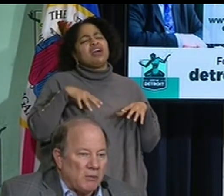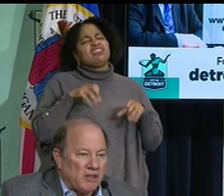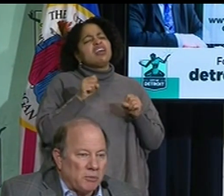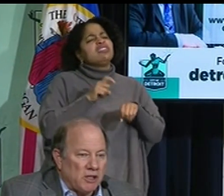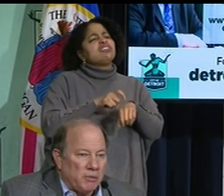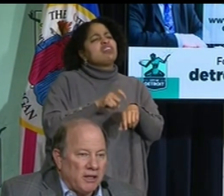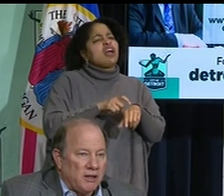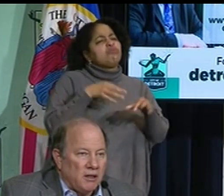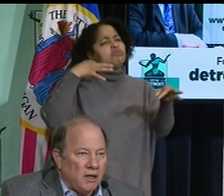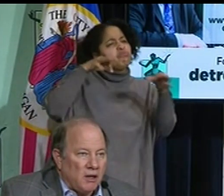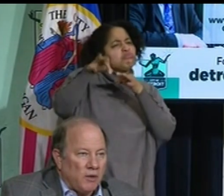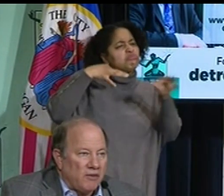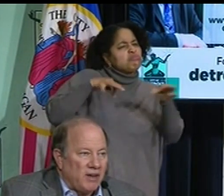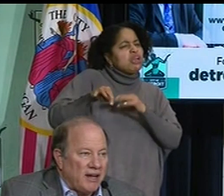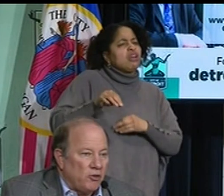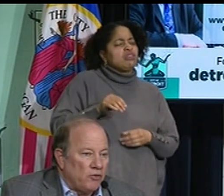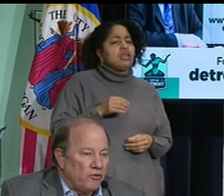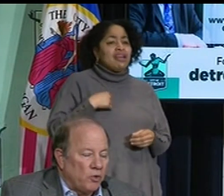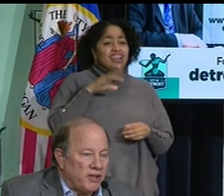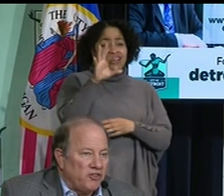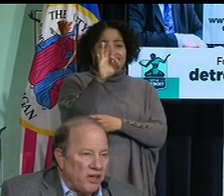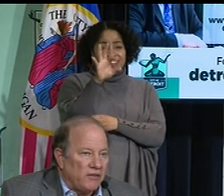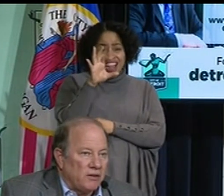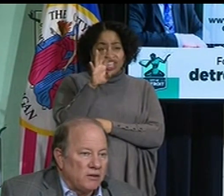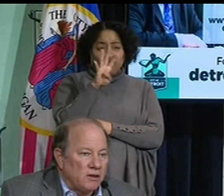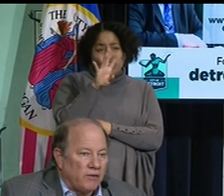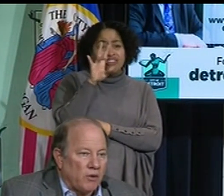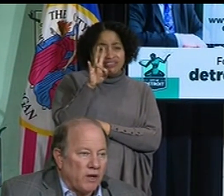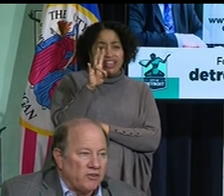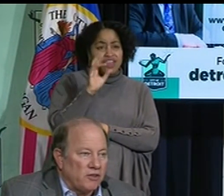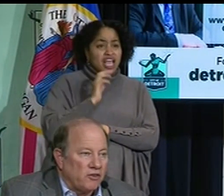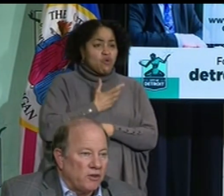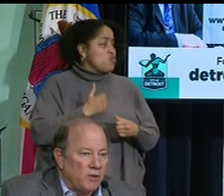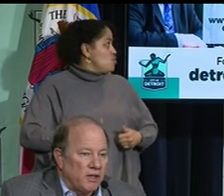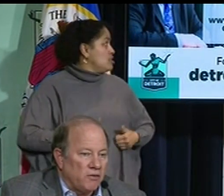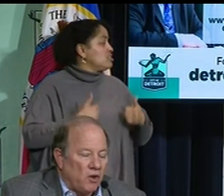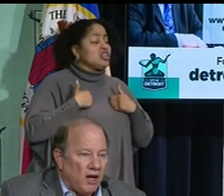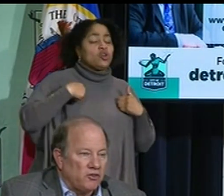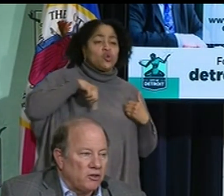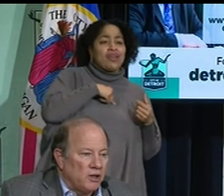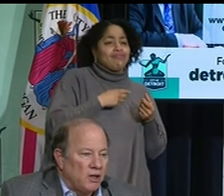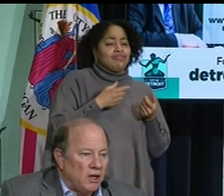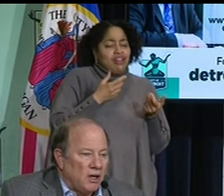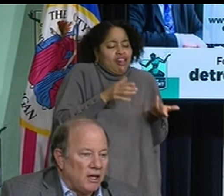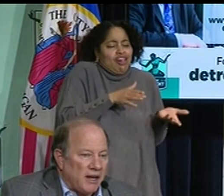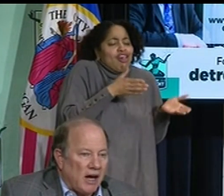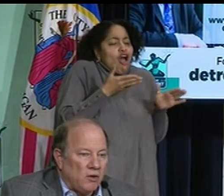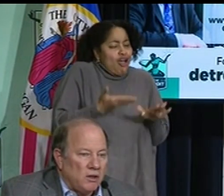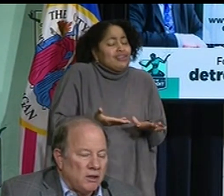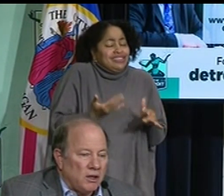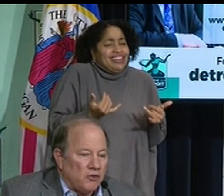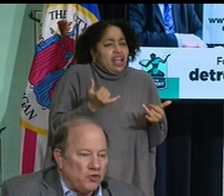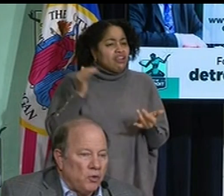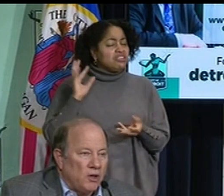to talk about them a little bit. We have 947 of our residents that we have lost